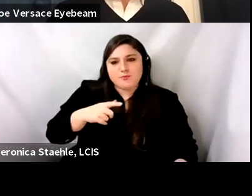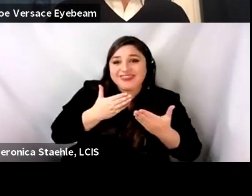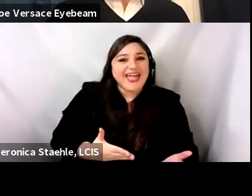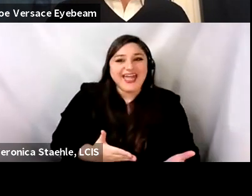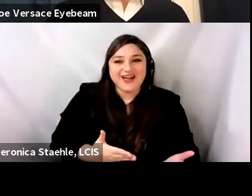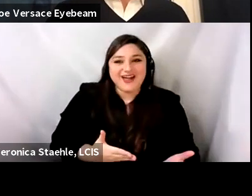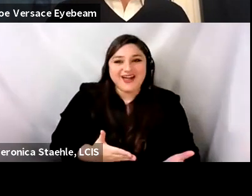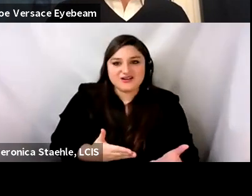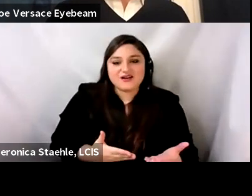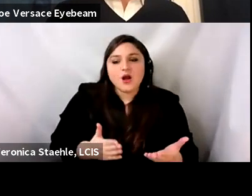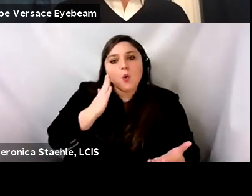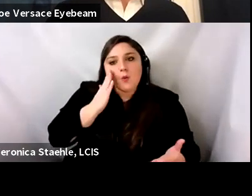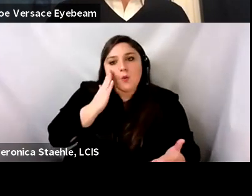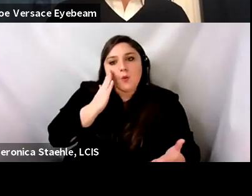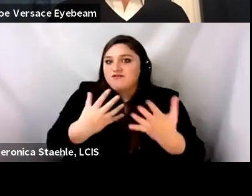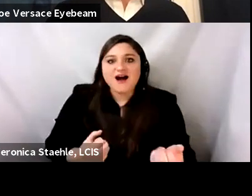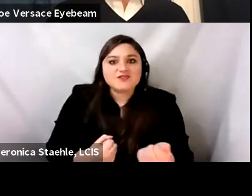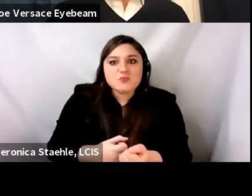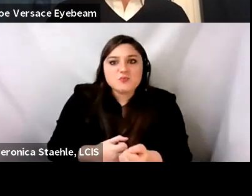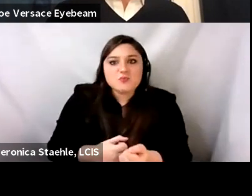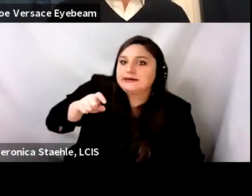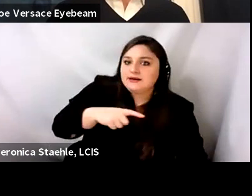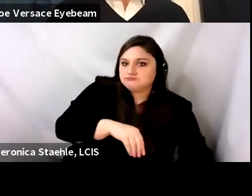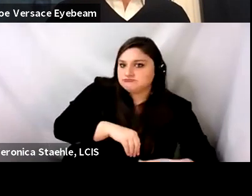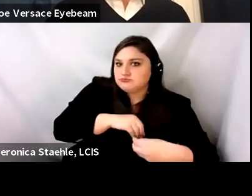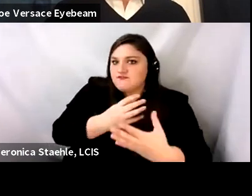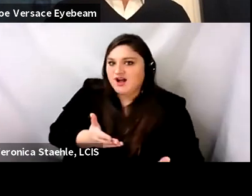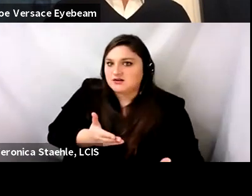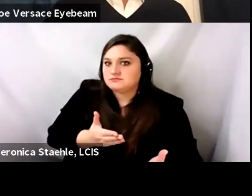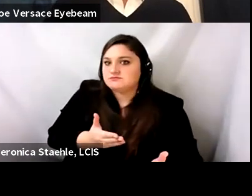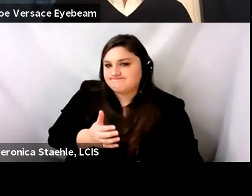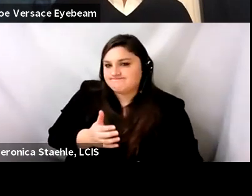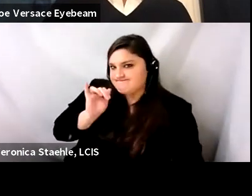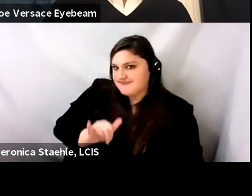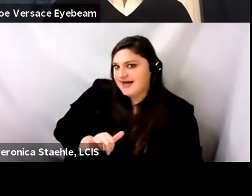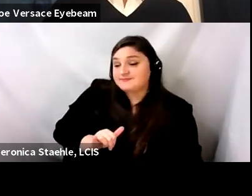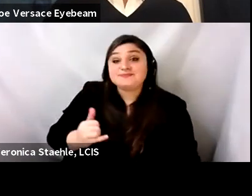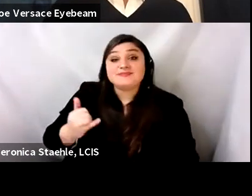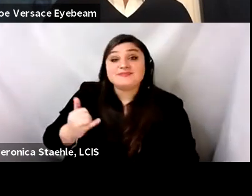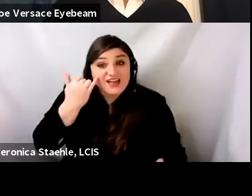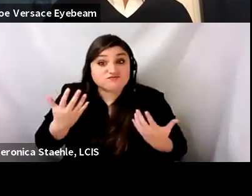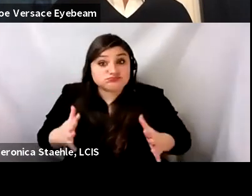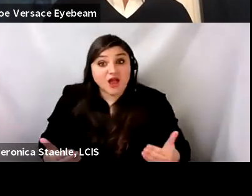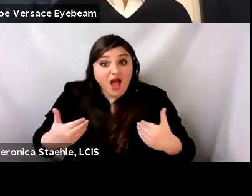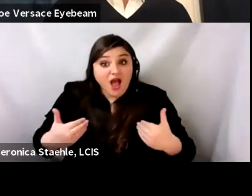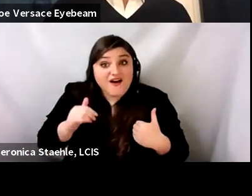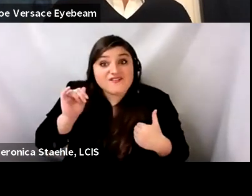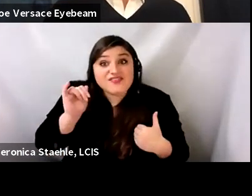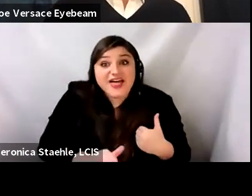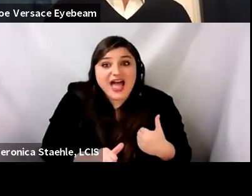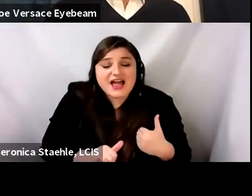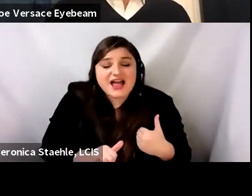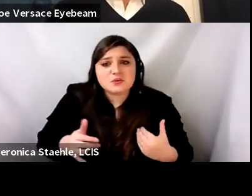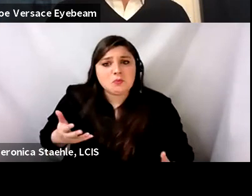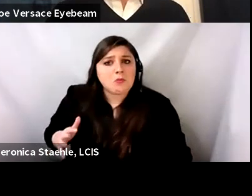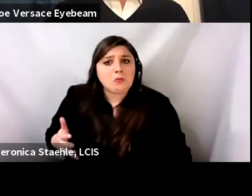of, you know, where we start from. I think from there, it really, I mean, in our